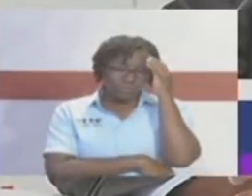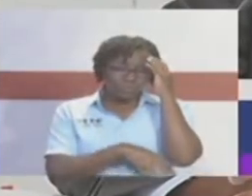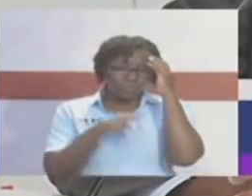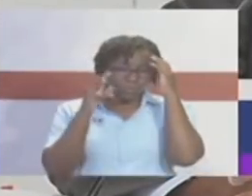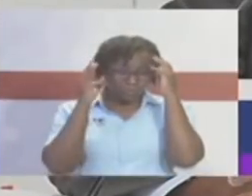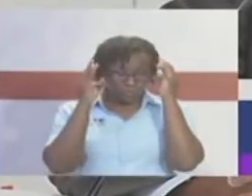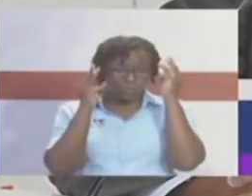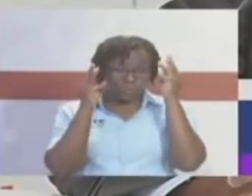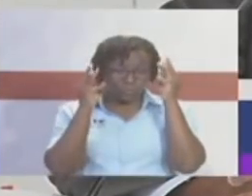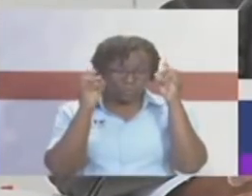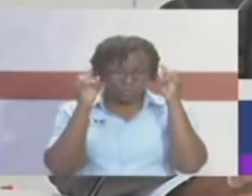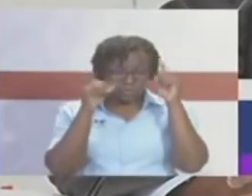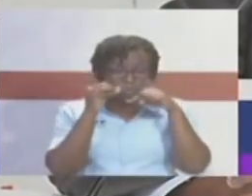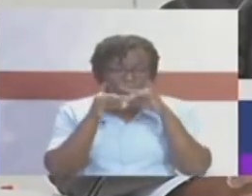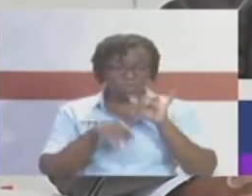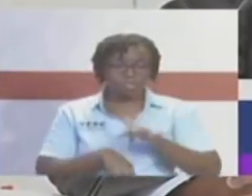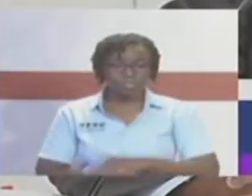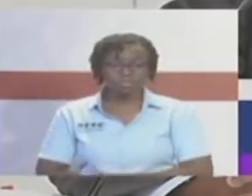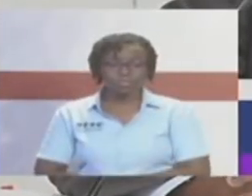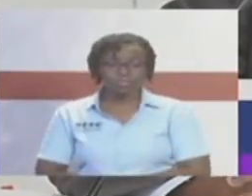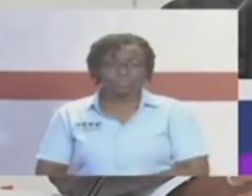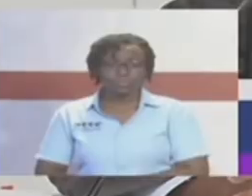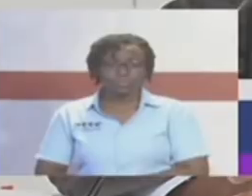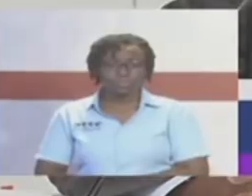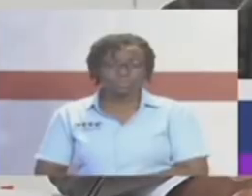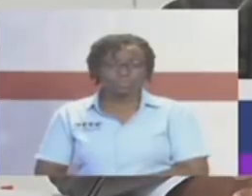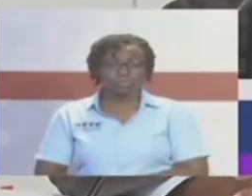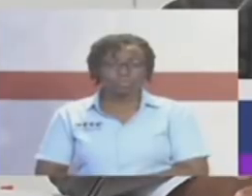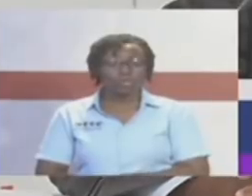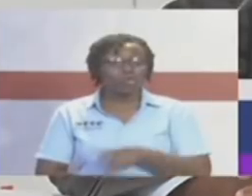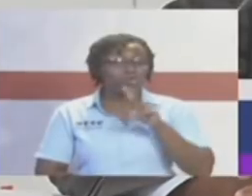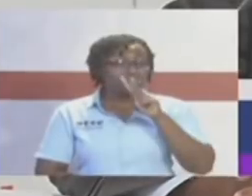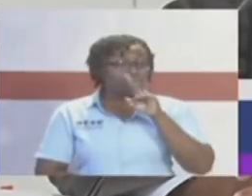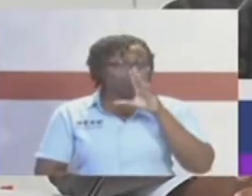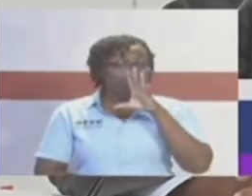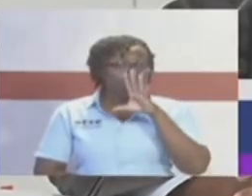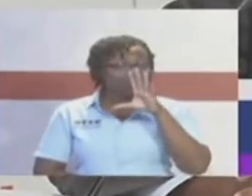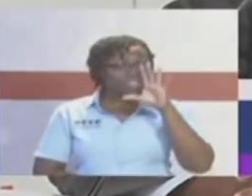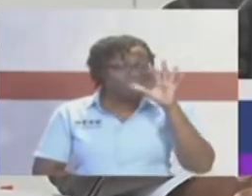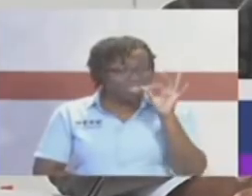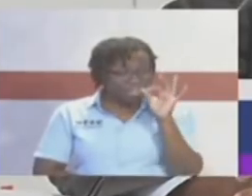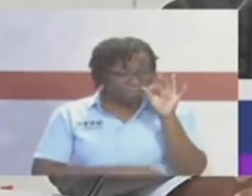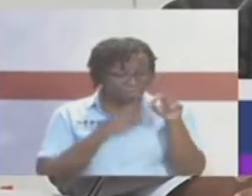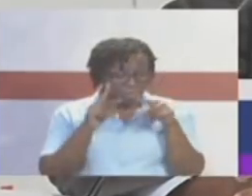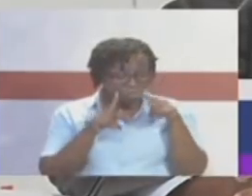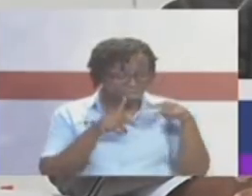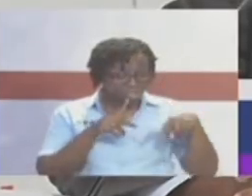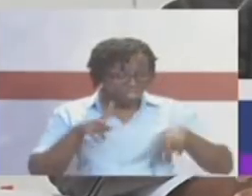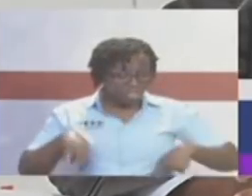at is that of these 259 patients,